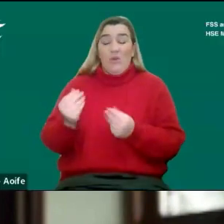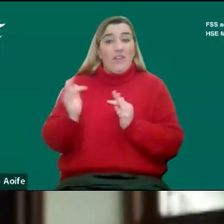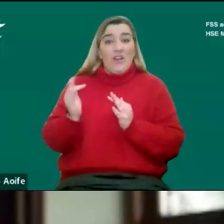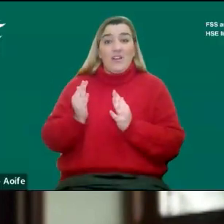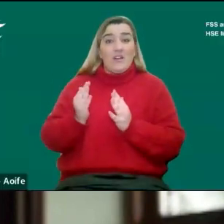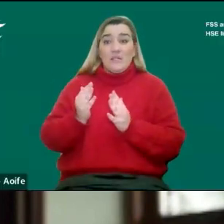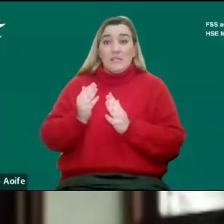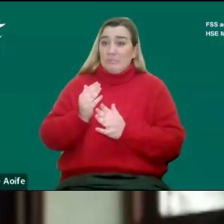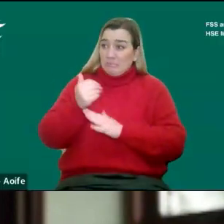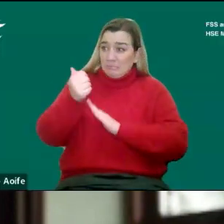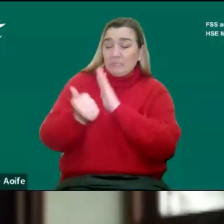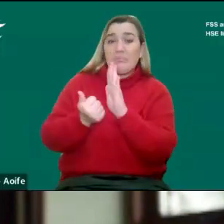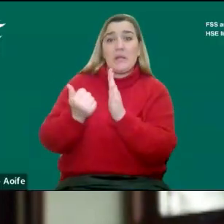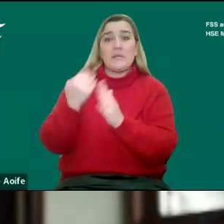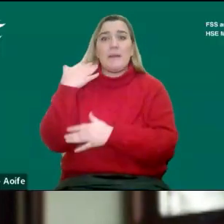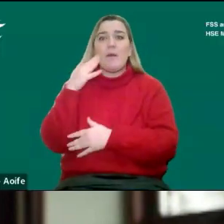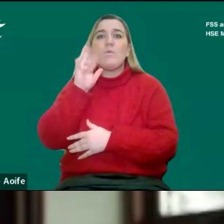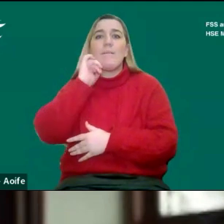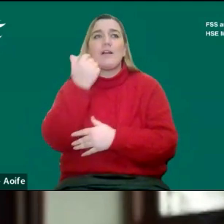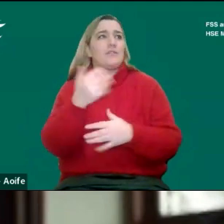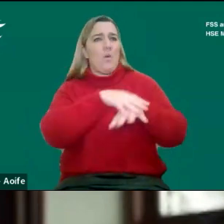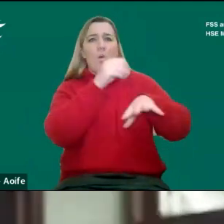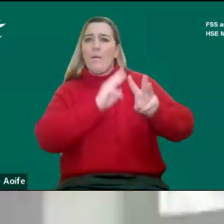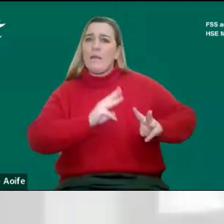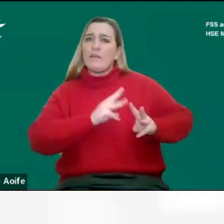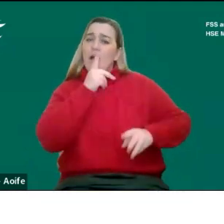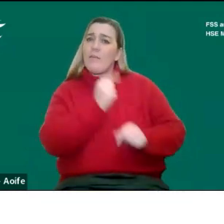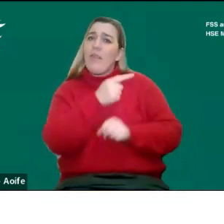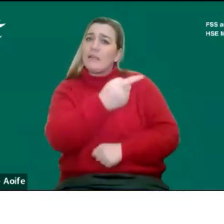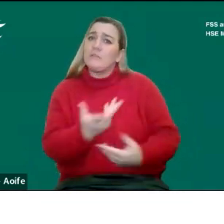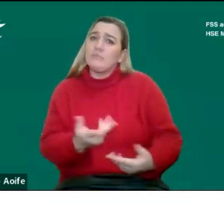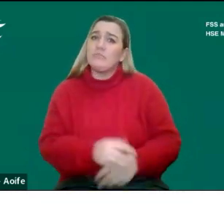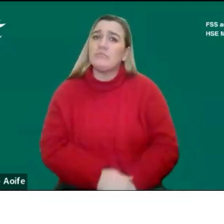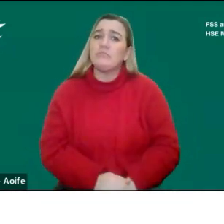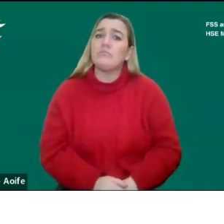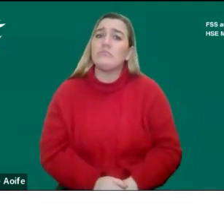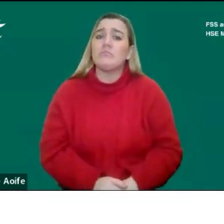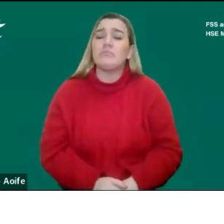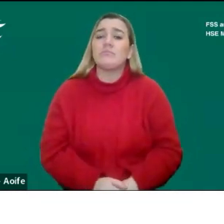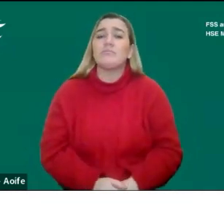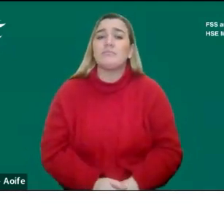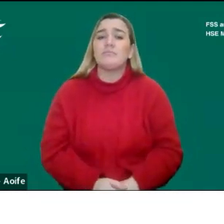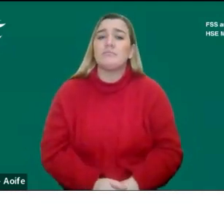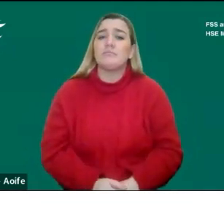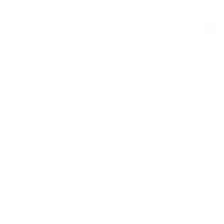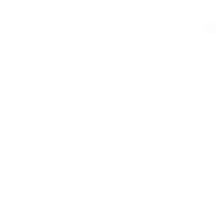fear going through menopause because we're listening to all the older women now are talking about it, you know.